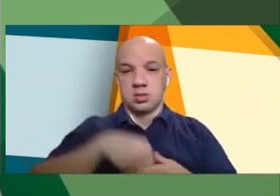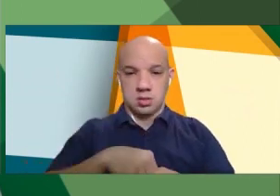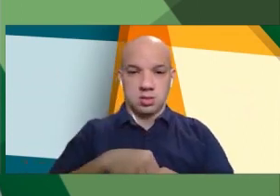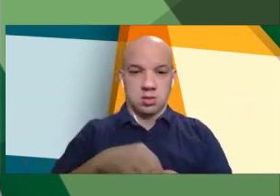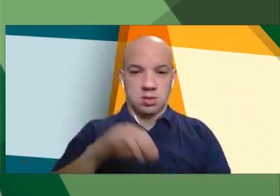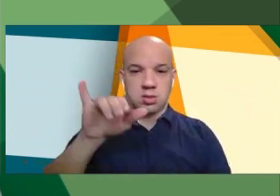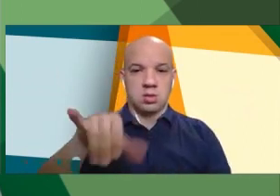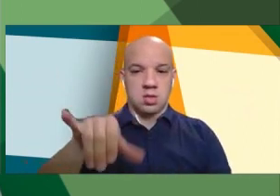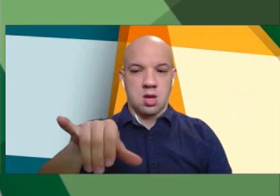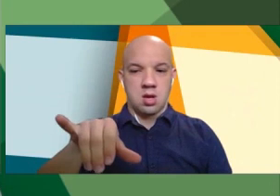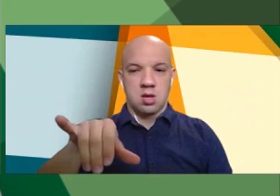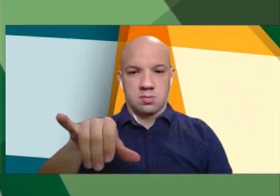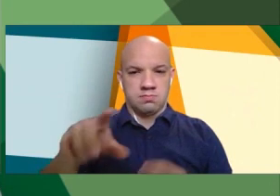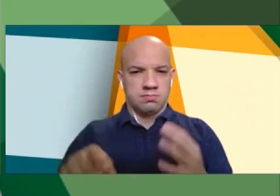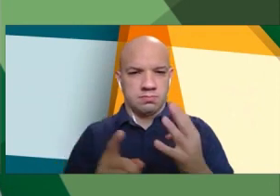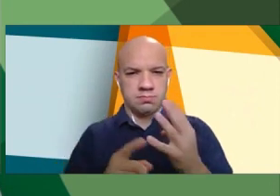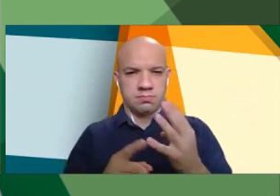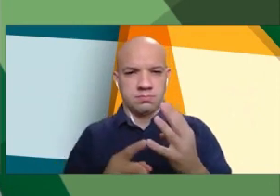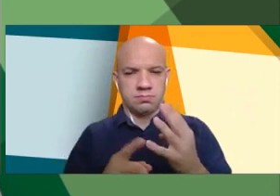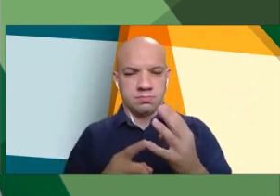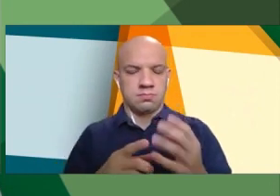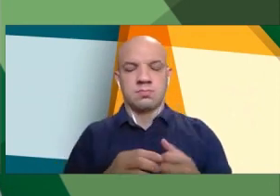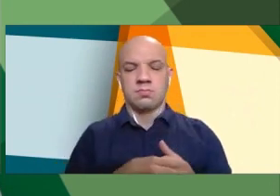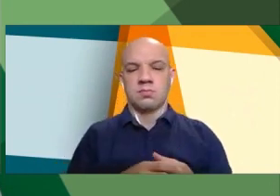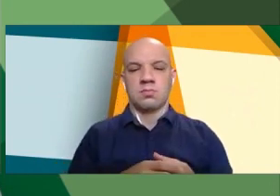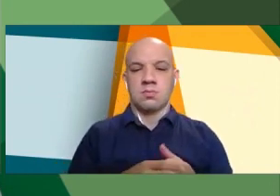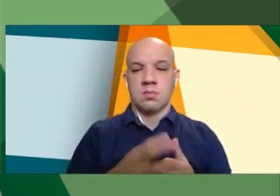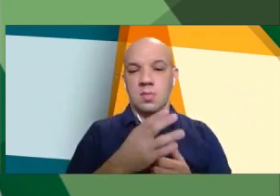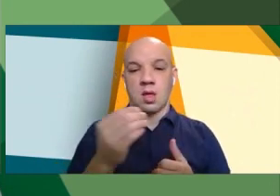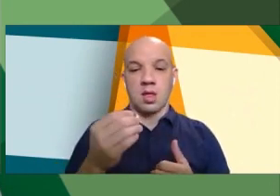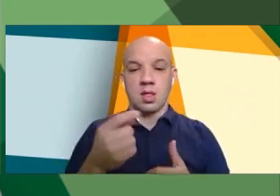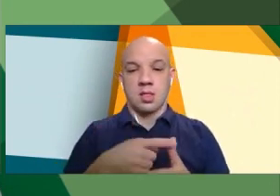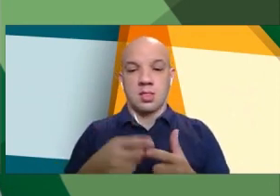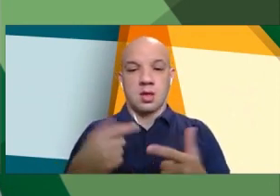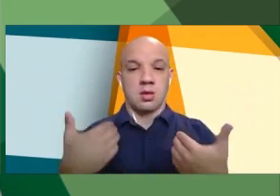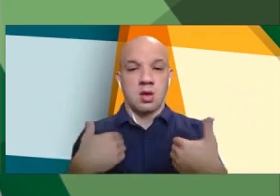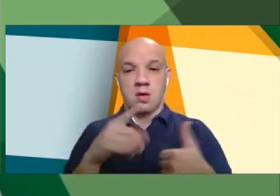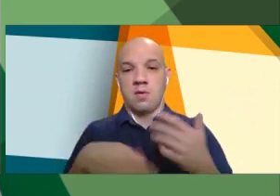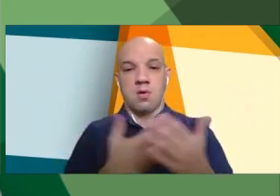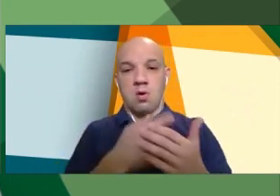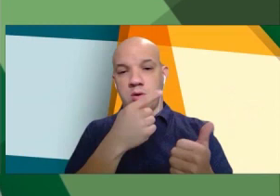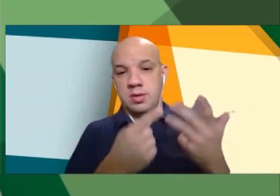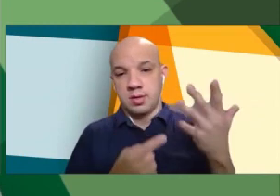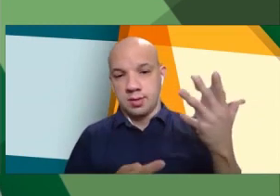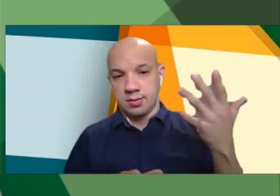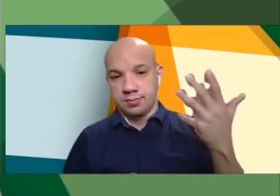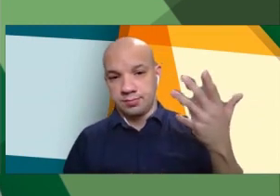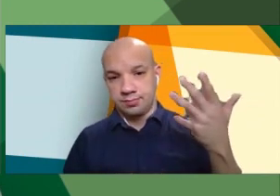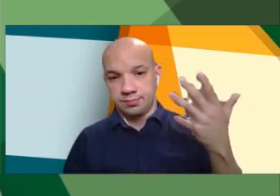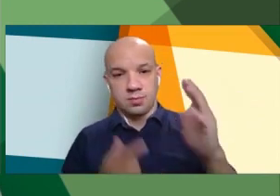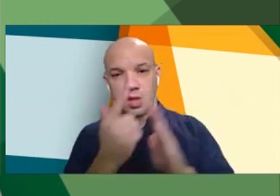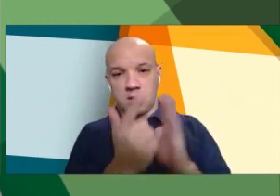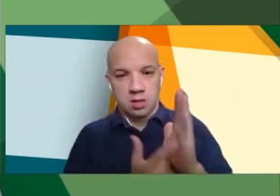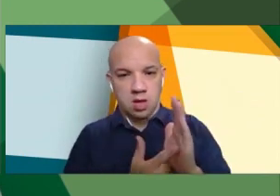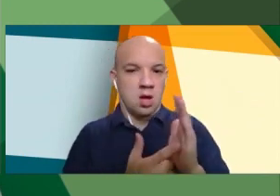of Davis-Bacon and applicability. And then you have all the laws and statutes